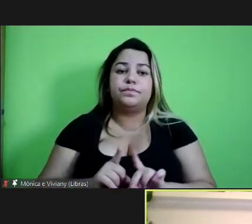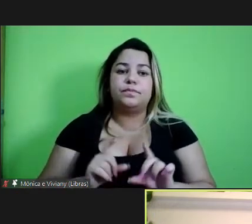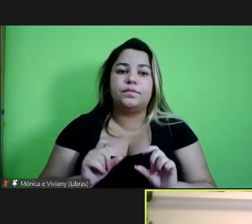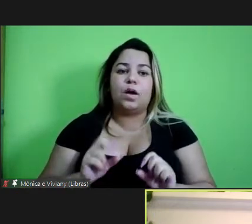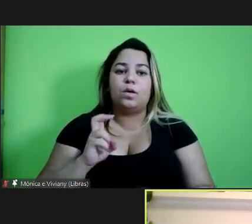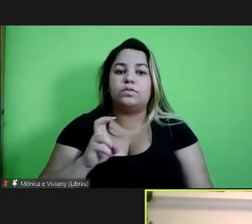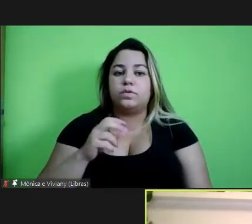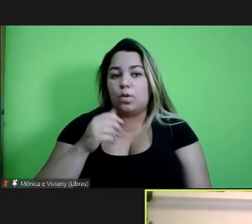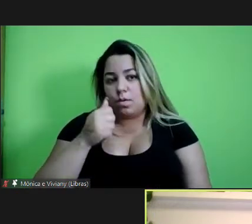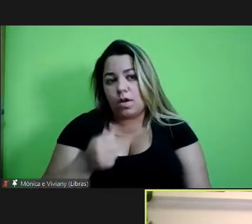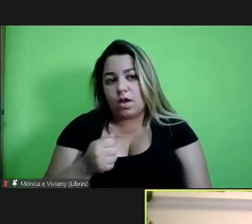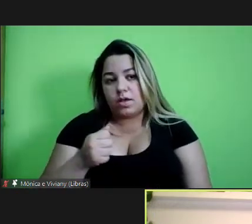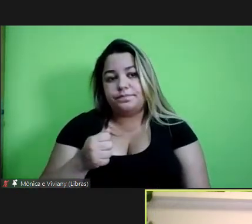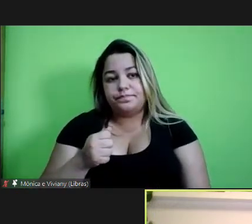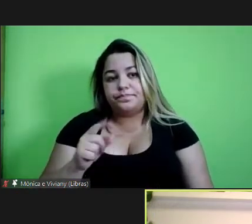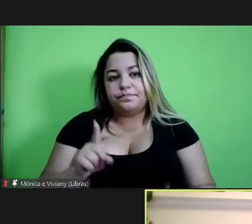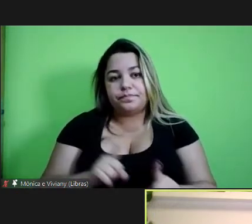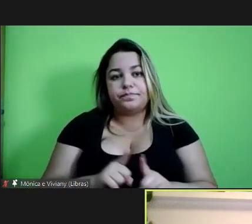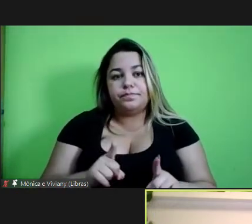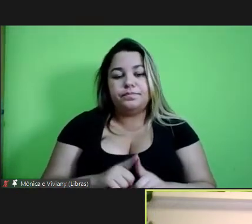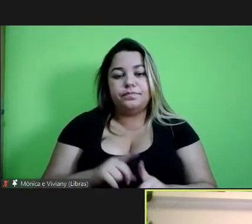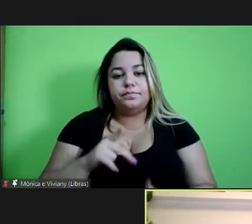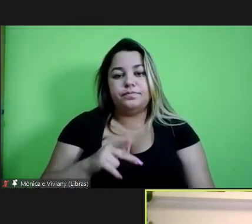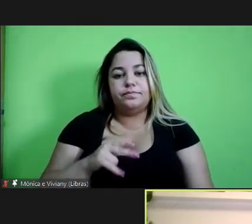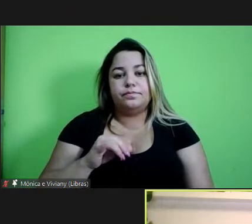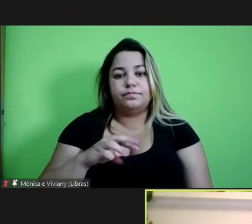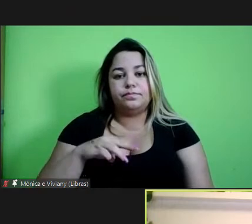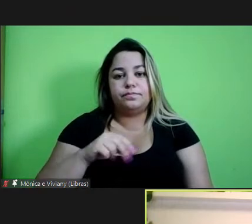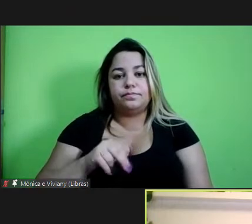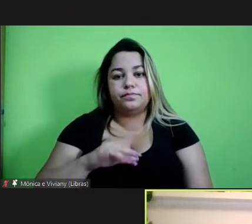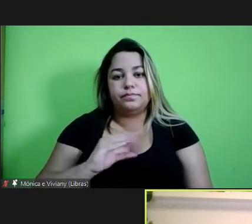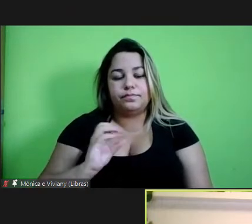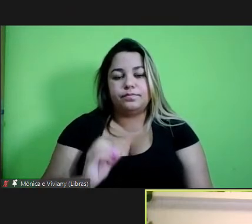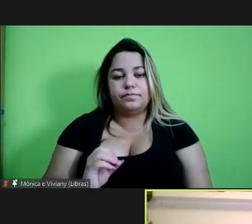care. And they did a randomized